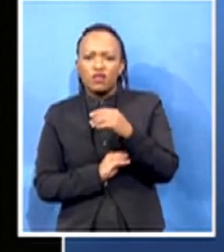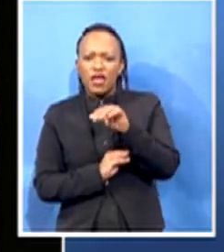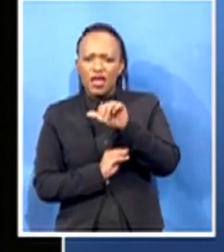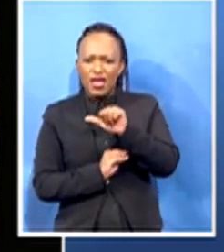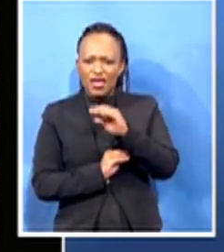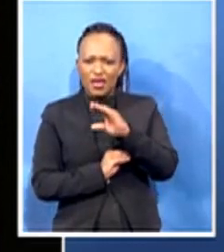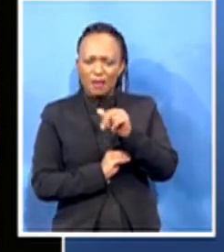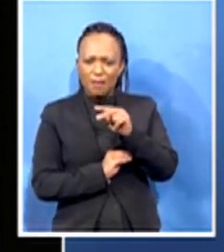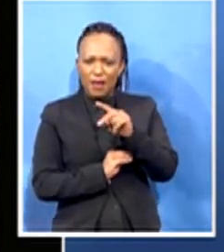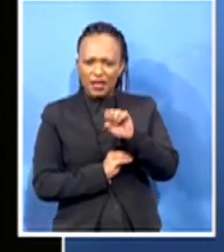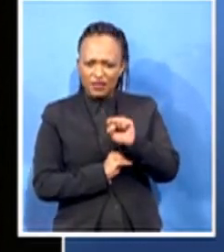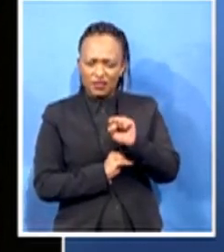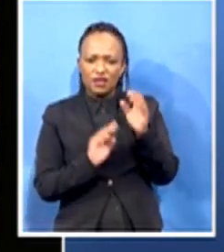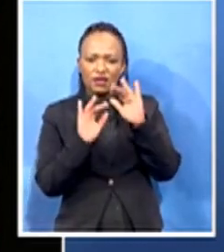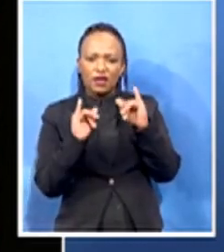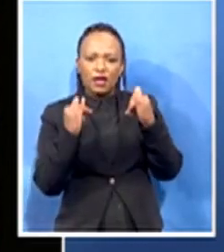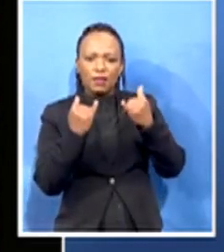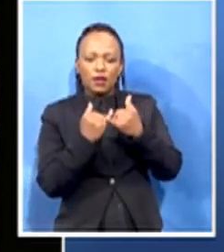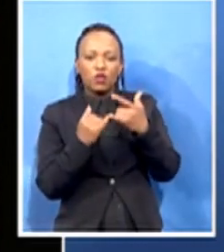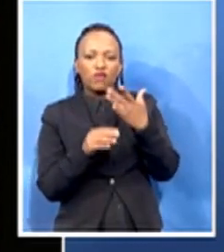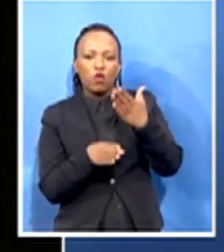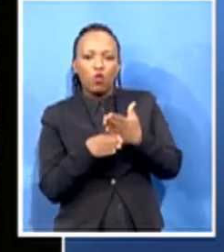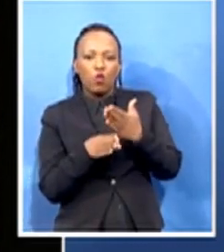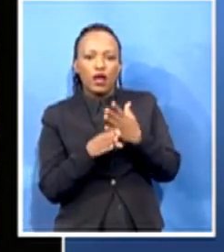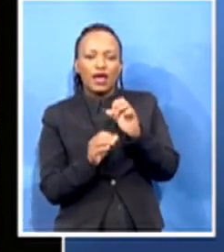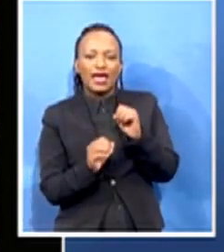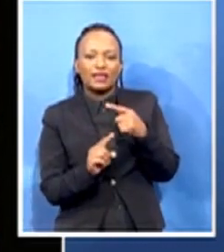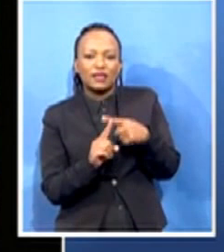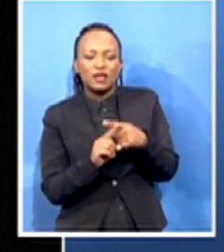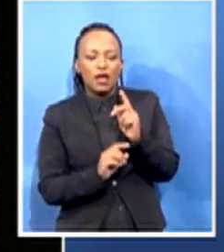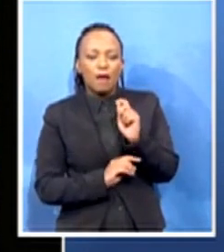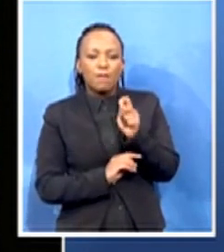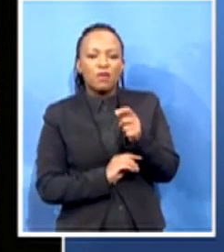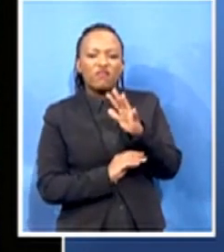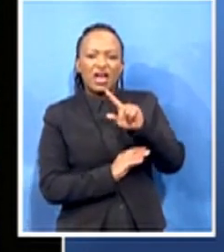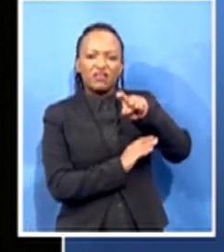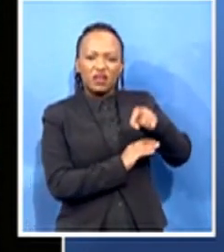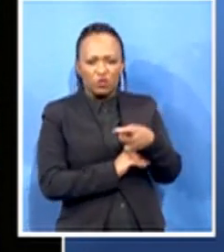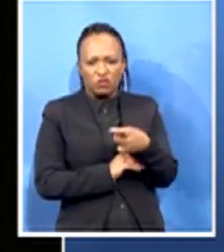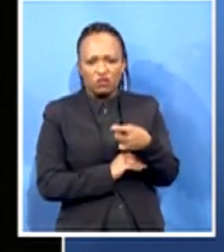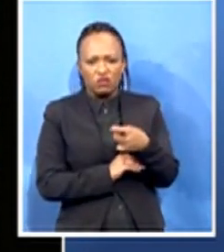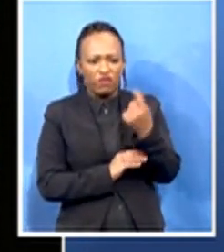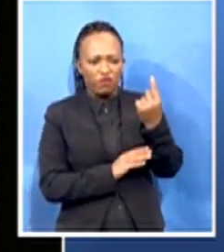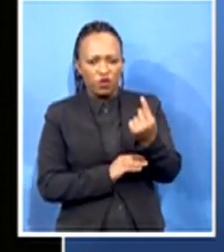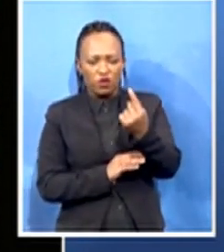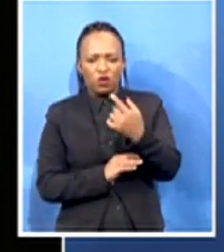ex gratia payment of 5,000 on the A band and